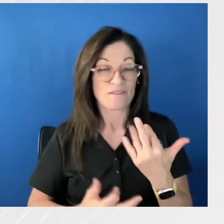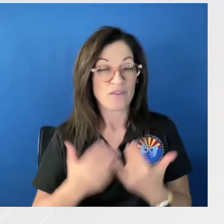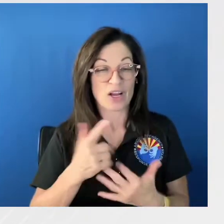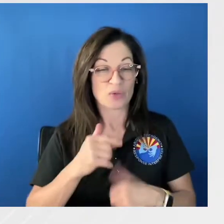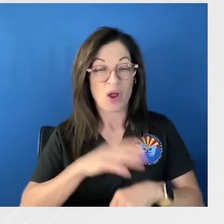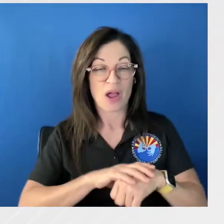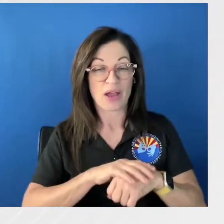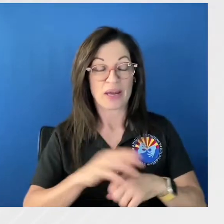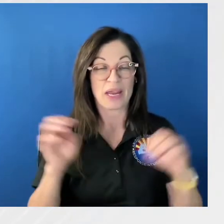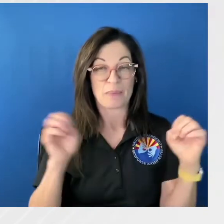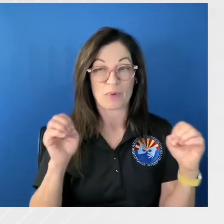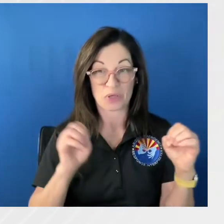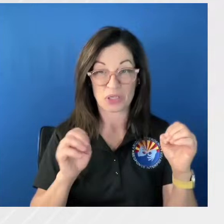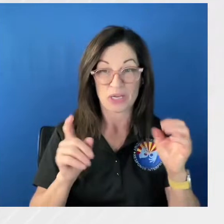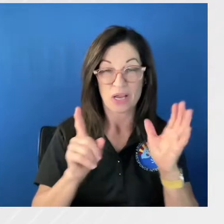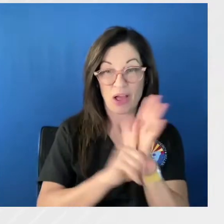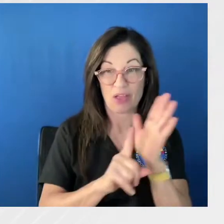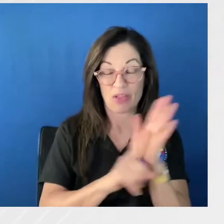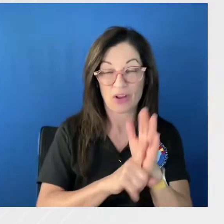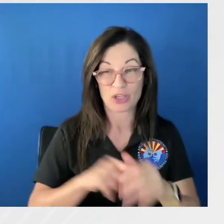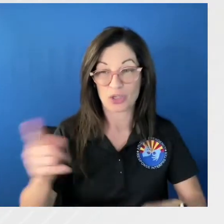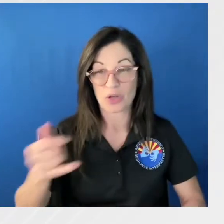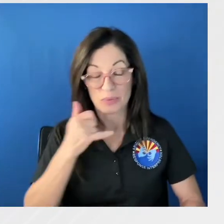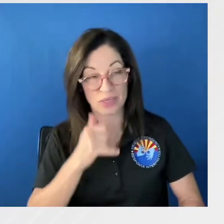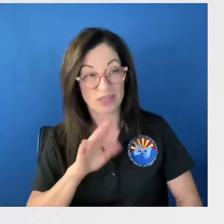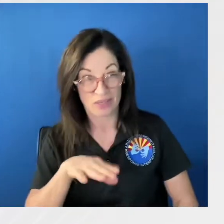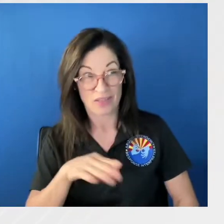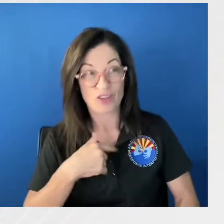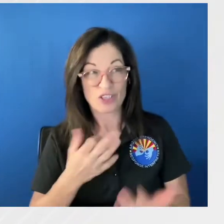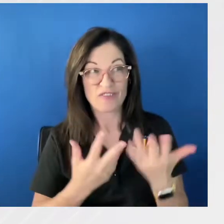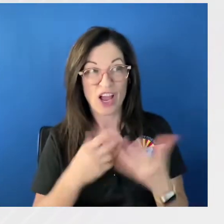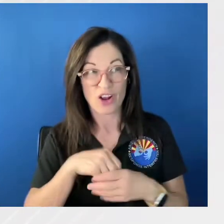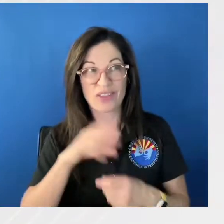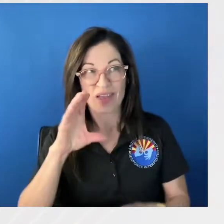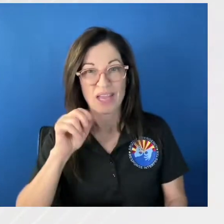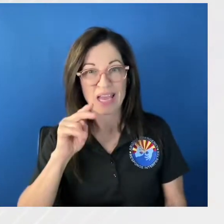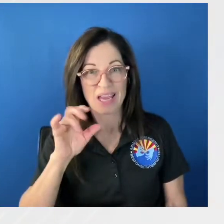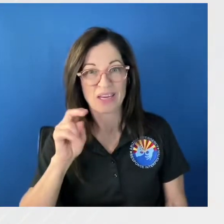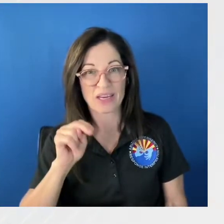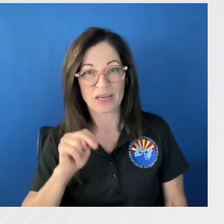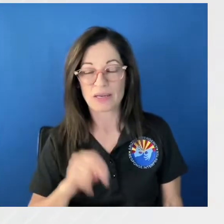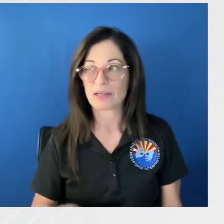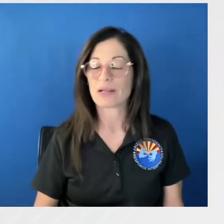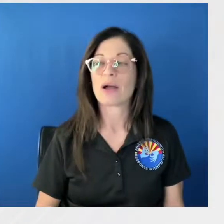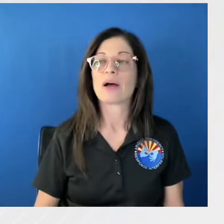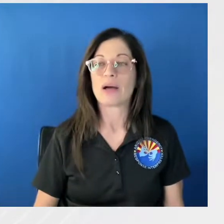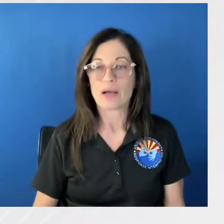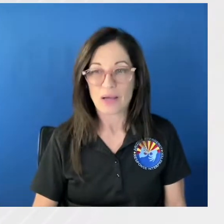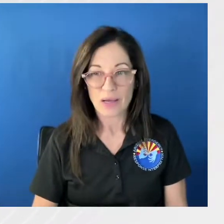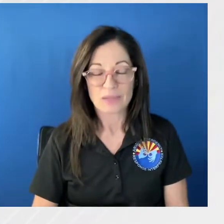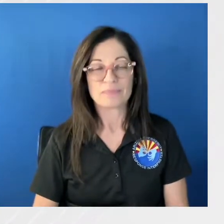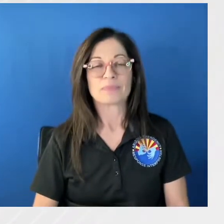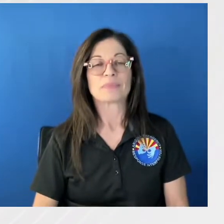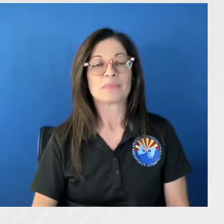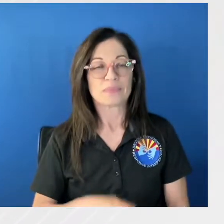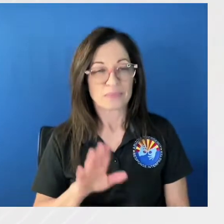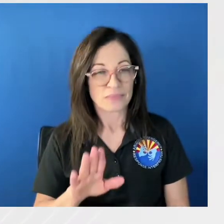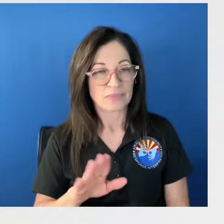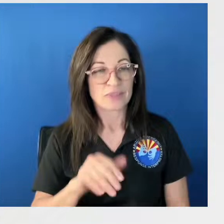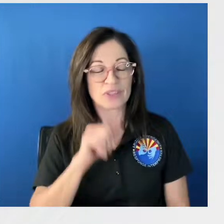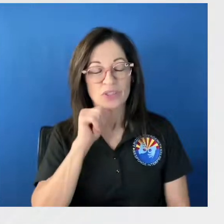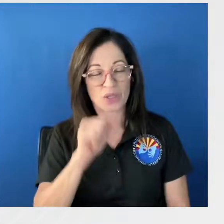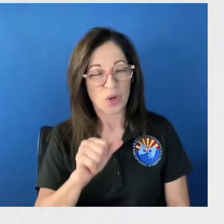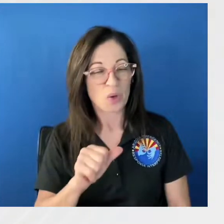there's a fire in the canyon, right? Yeah. And so just don't take Ellen and Kathy for